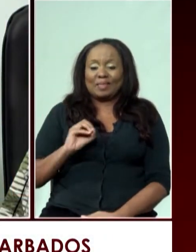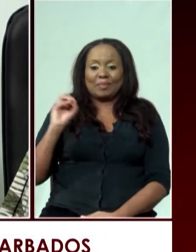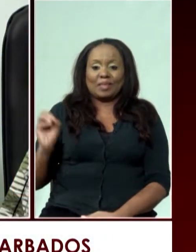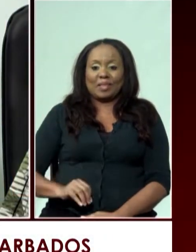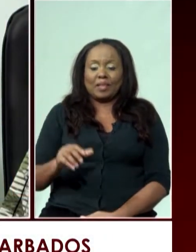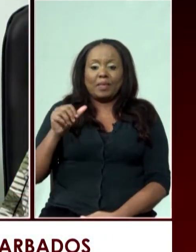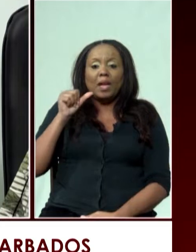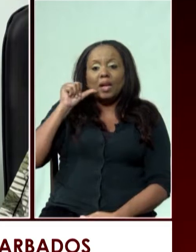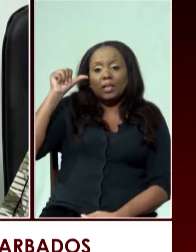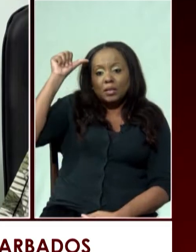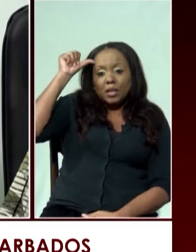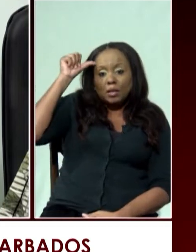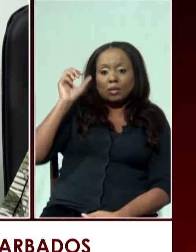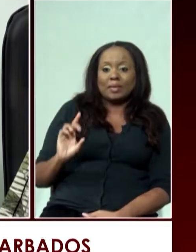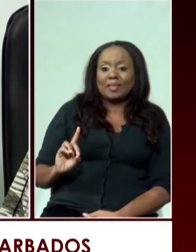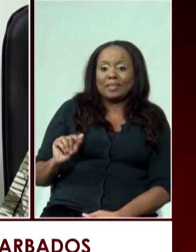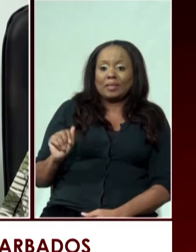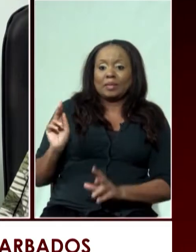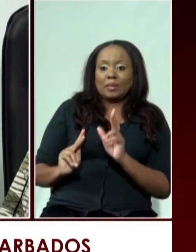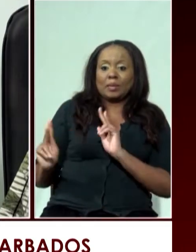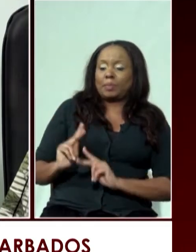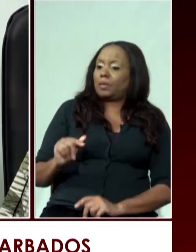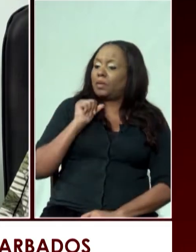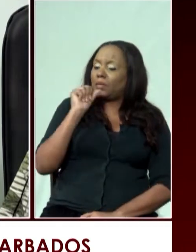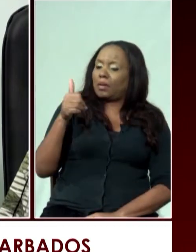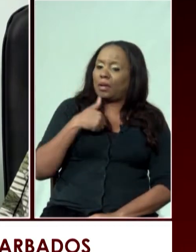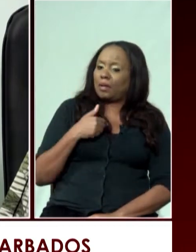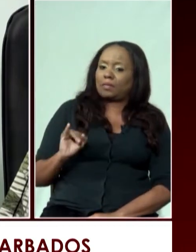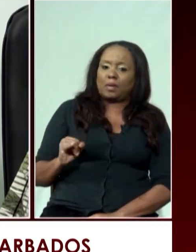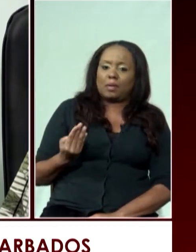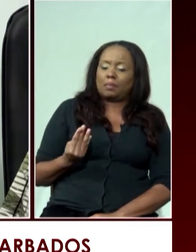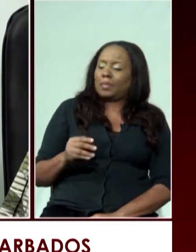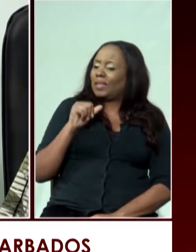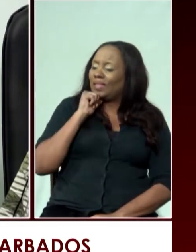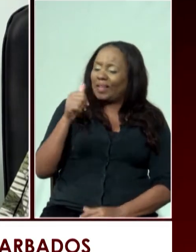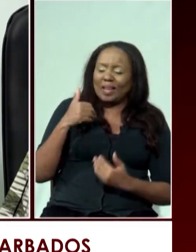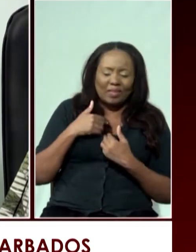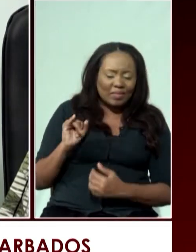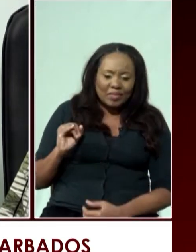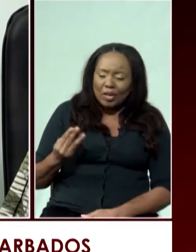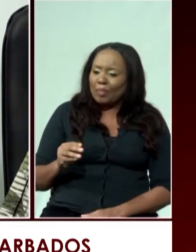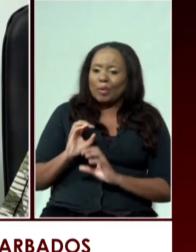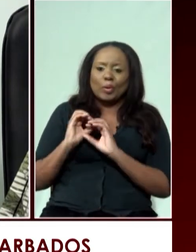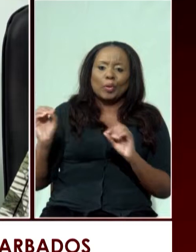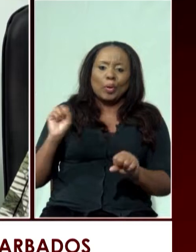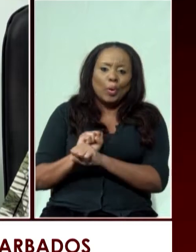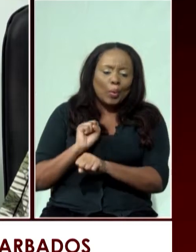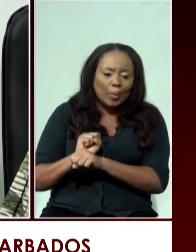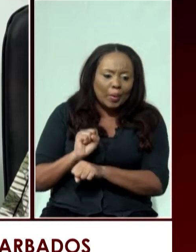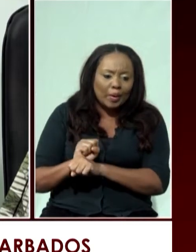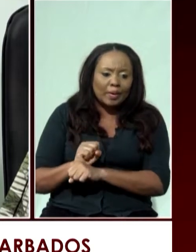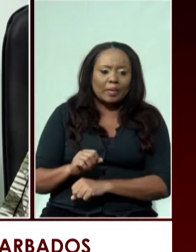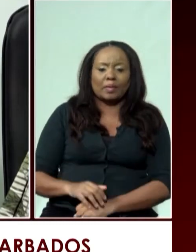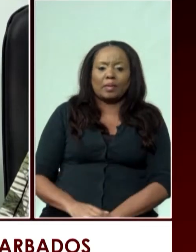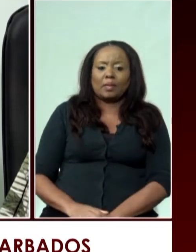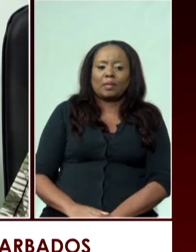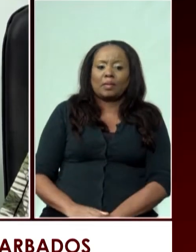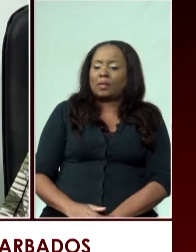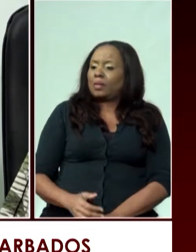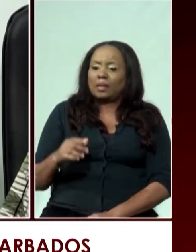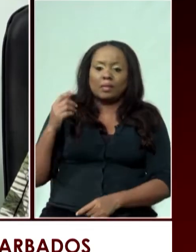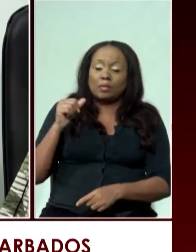90% of disabled people in Barbados are unemployed, and this is being seen primarily as a result of educational disadvantages